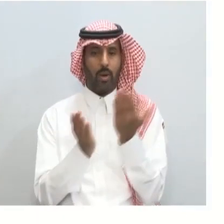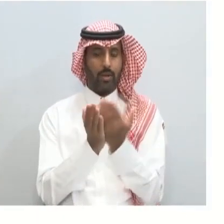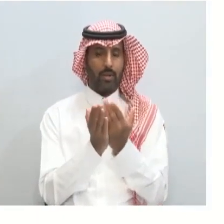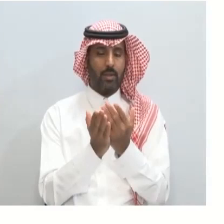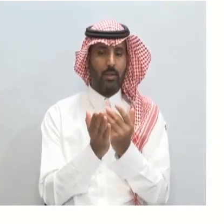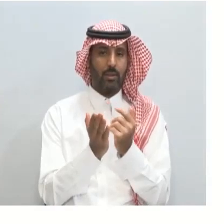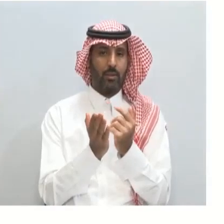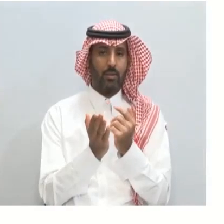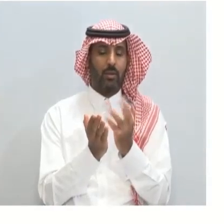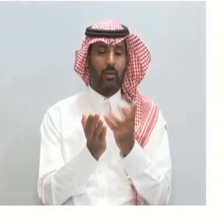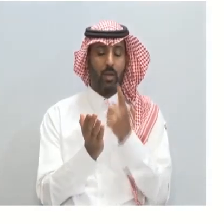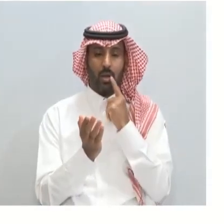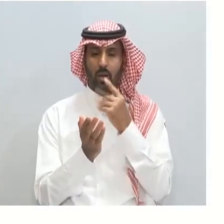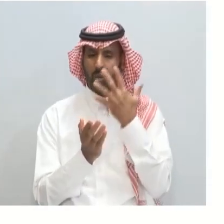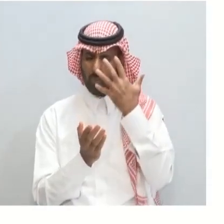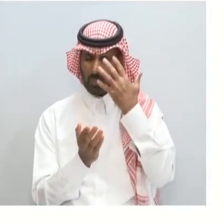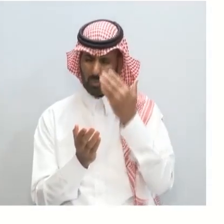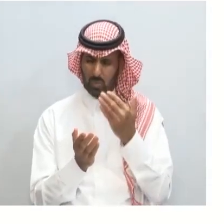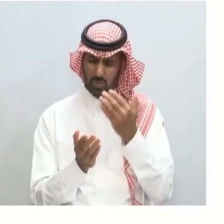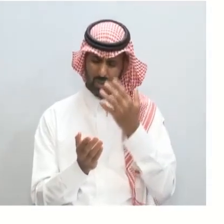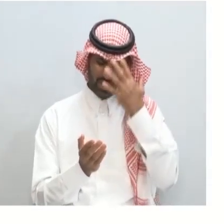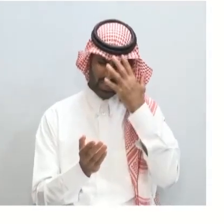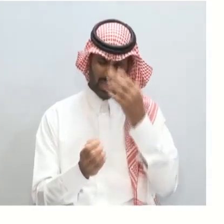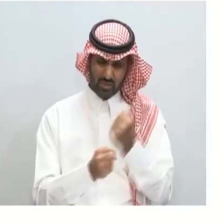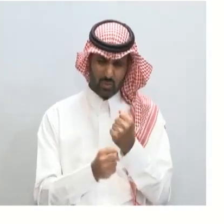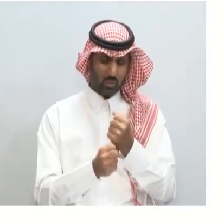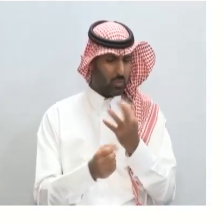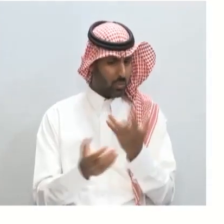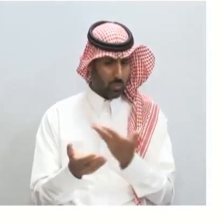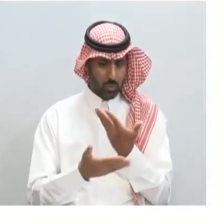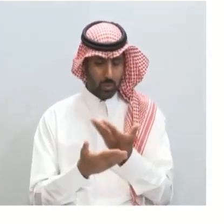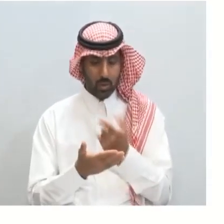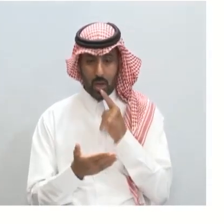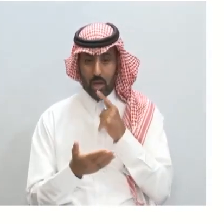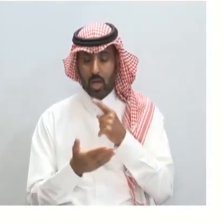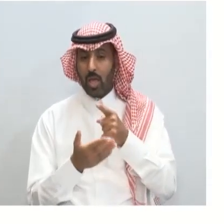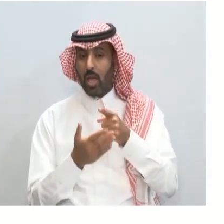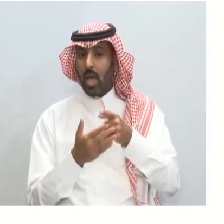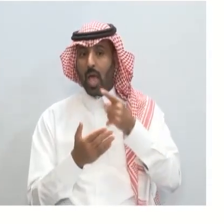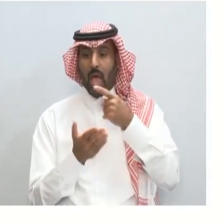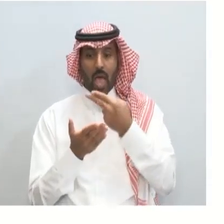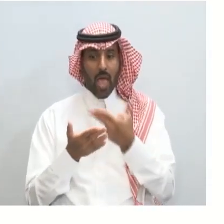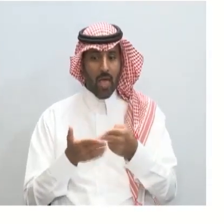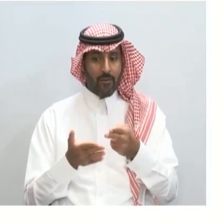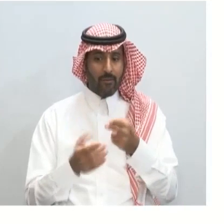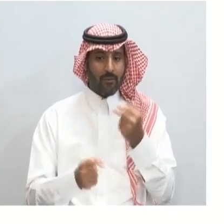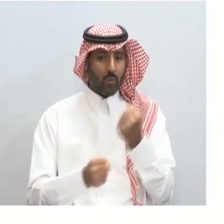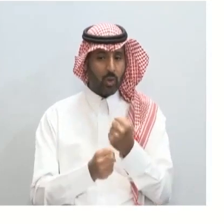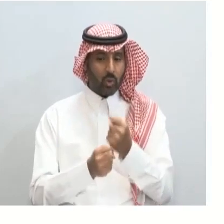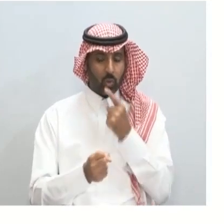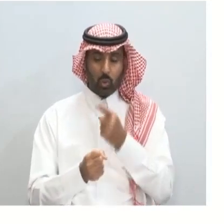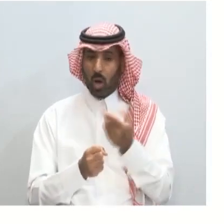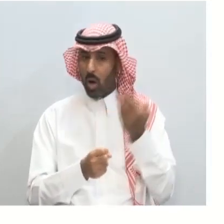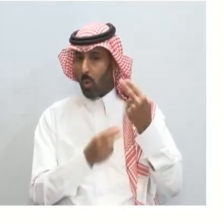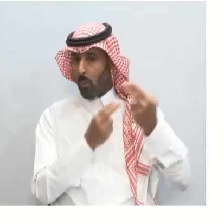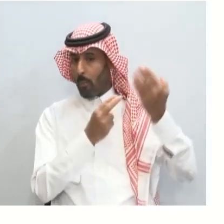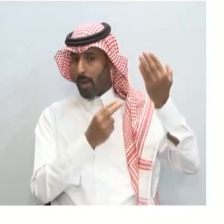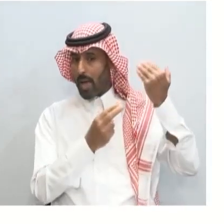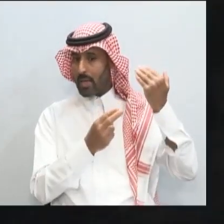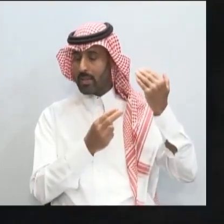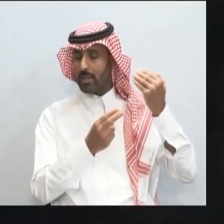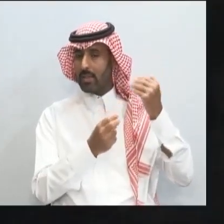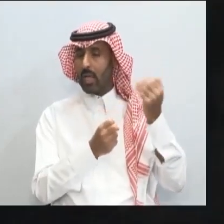the hypothetical present hypothetical conditionals and the past hypothetical conditionals. What